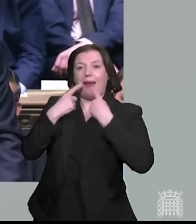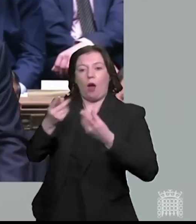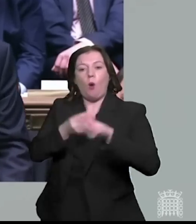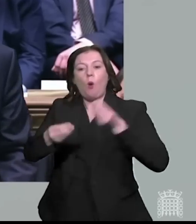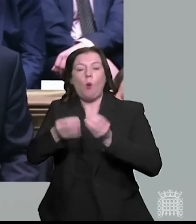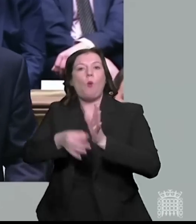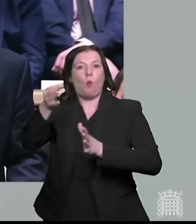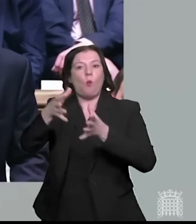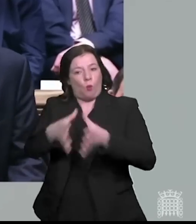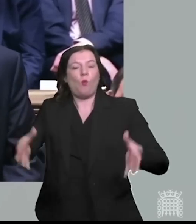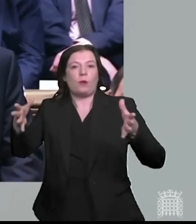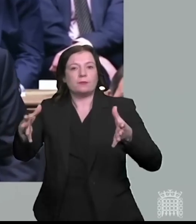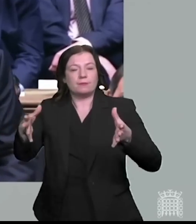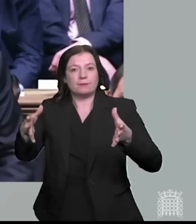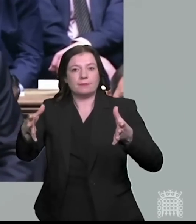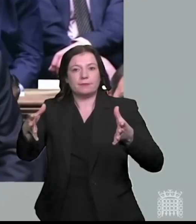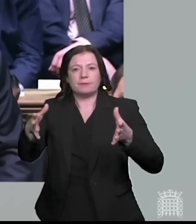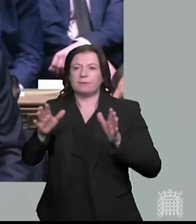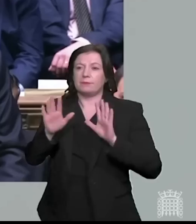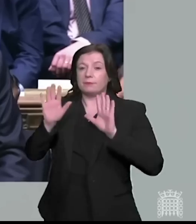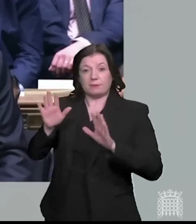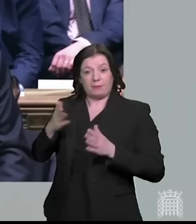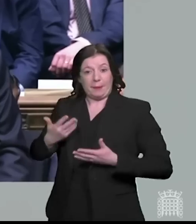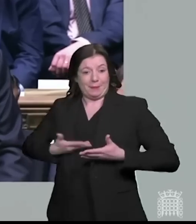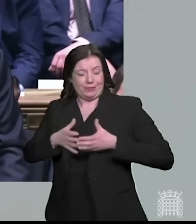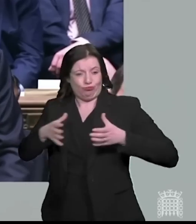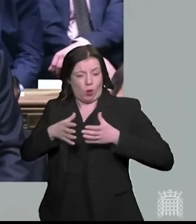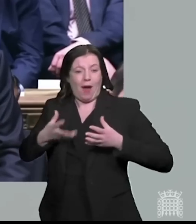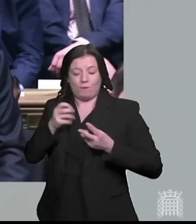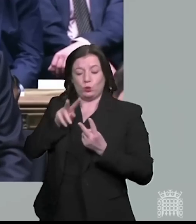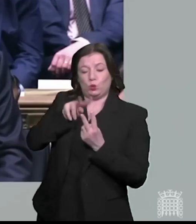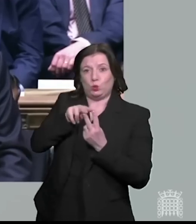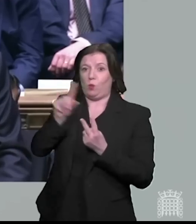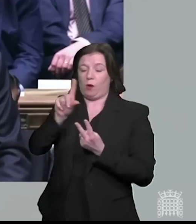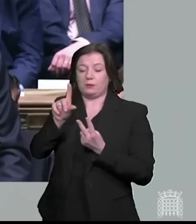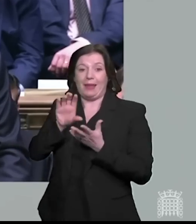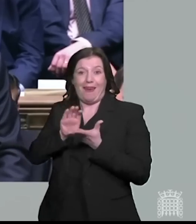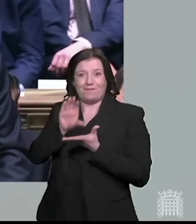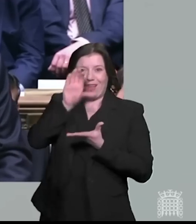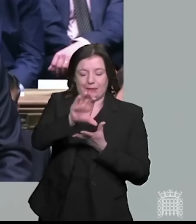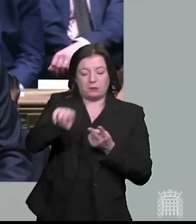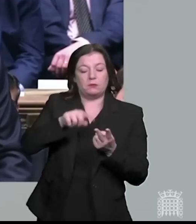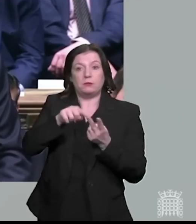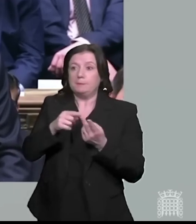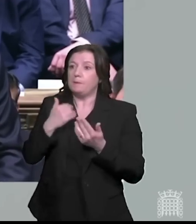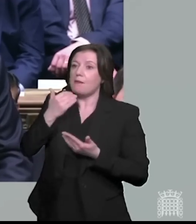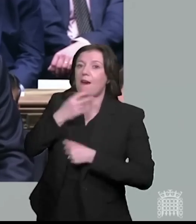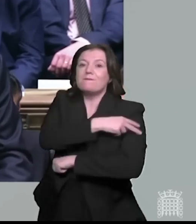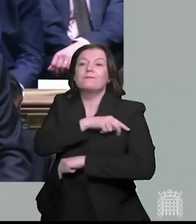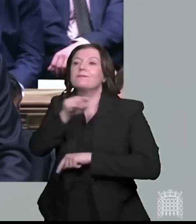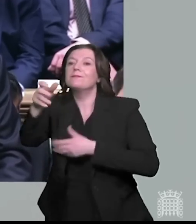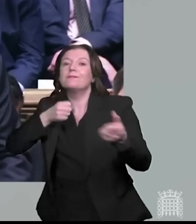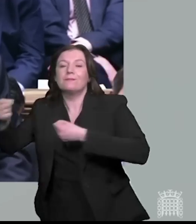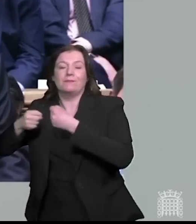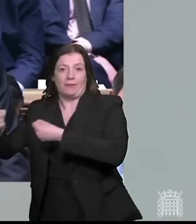the 2 biggest barriers that stop businesses growing: investment incentives and labour supply. The